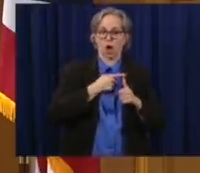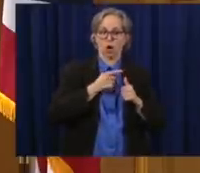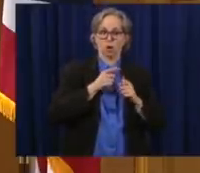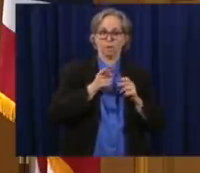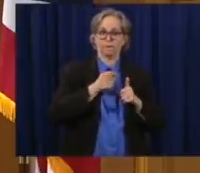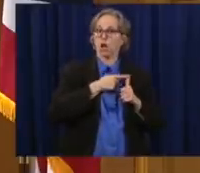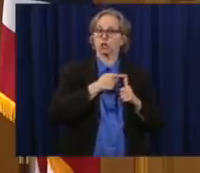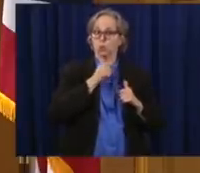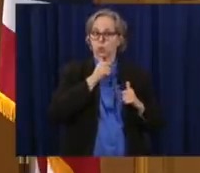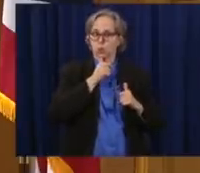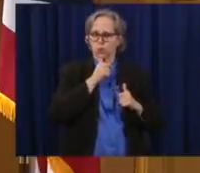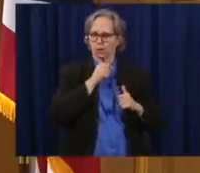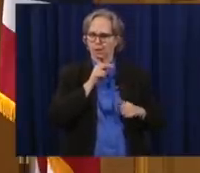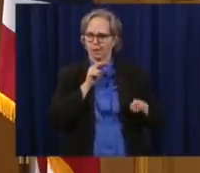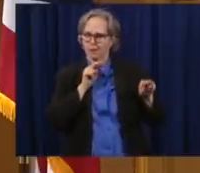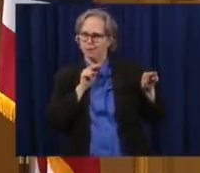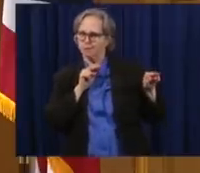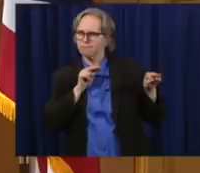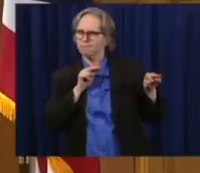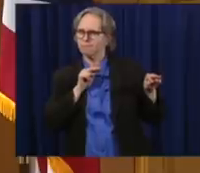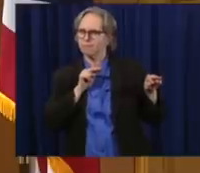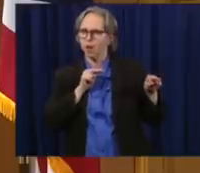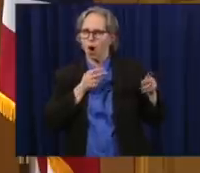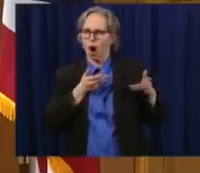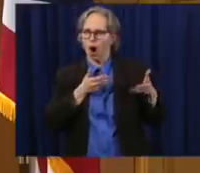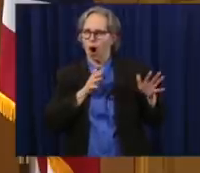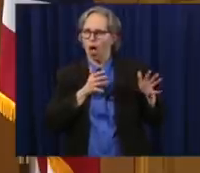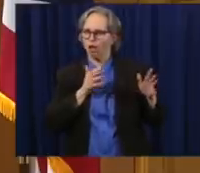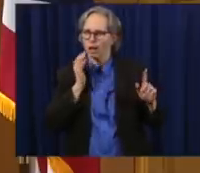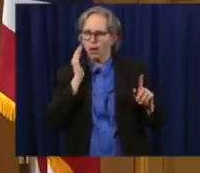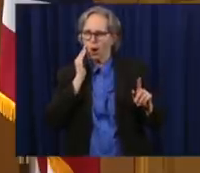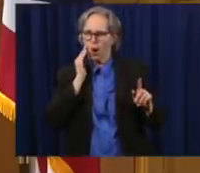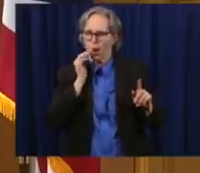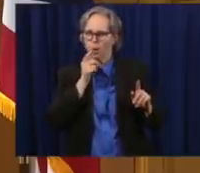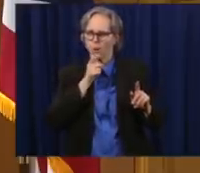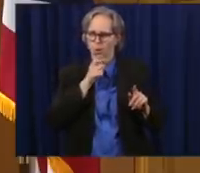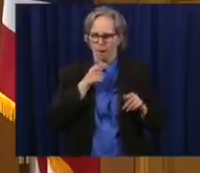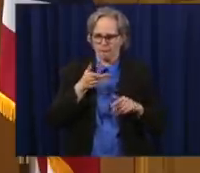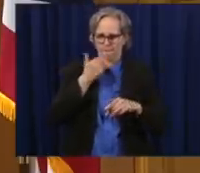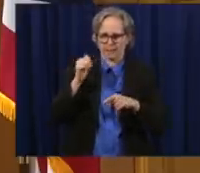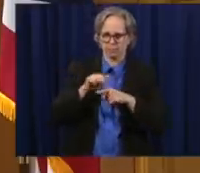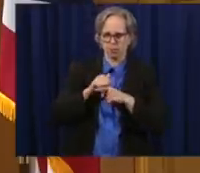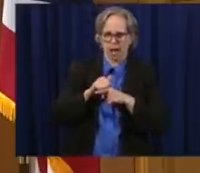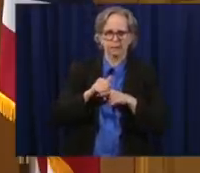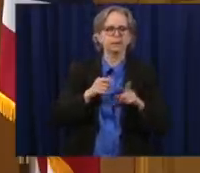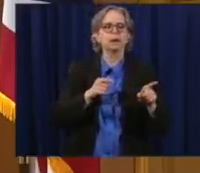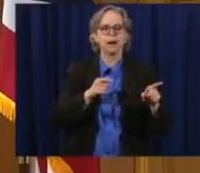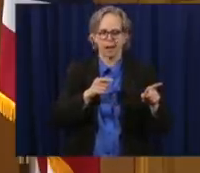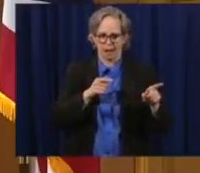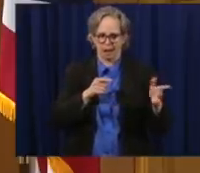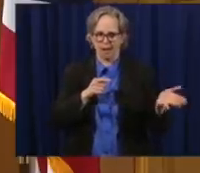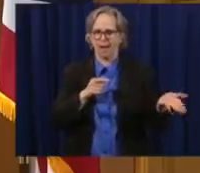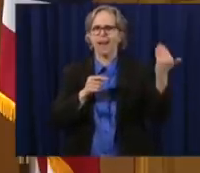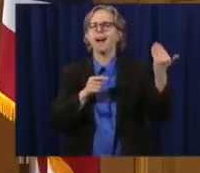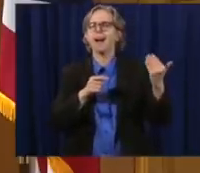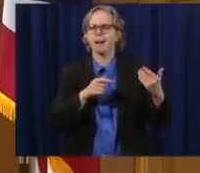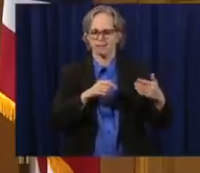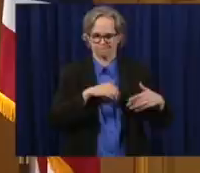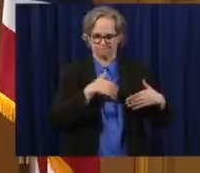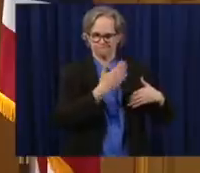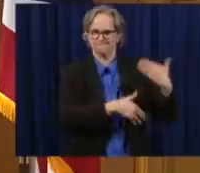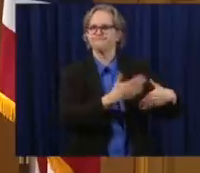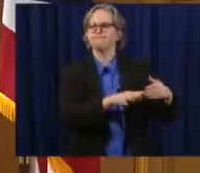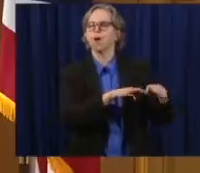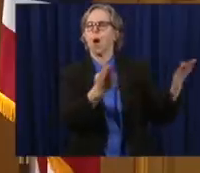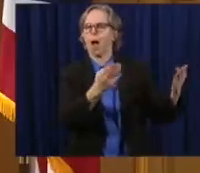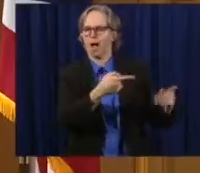take the practices that have already been learned in the last few weeks and apply those to those companies. And we have no